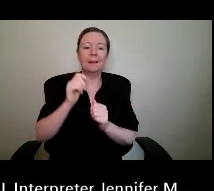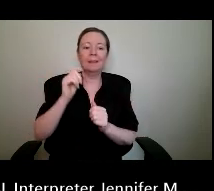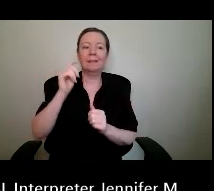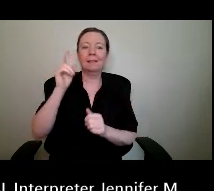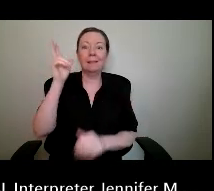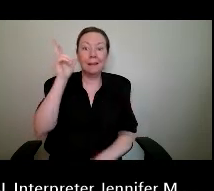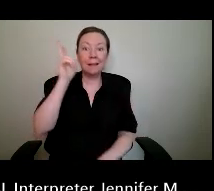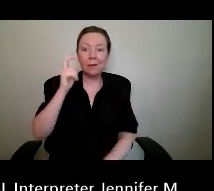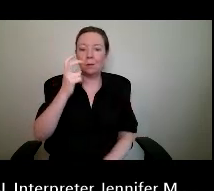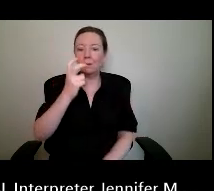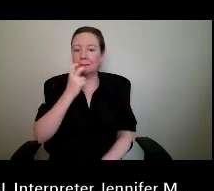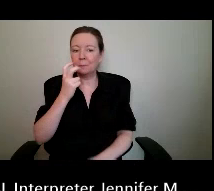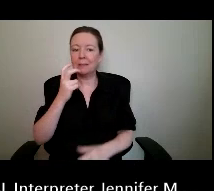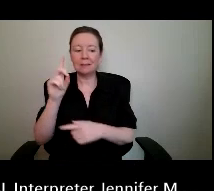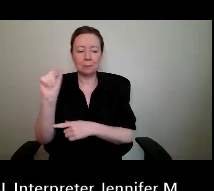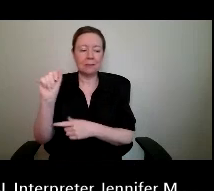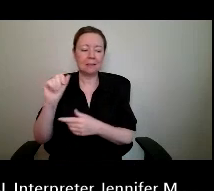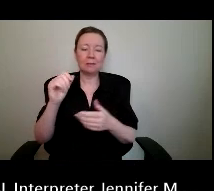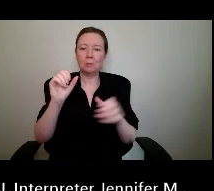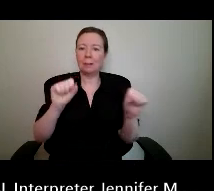to be able to communicate.